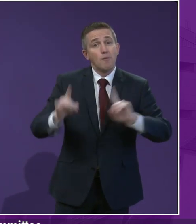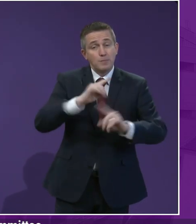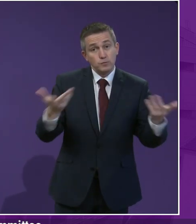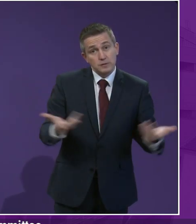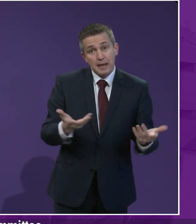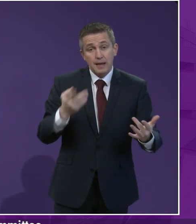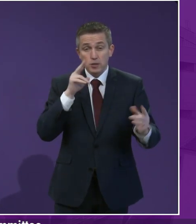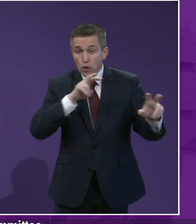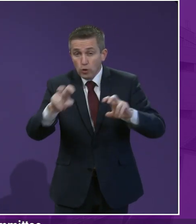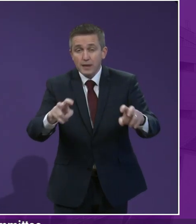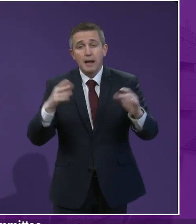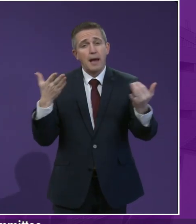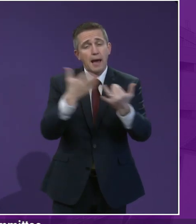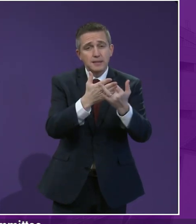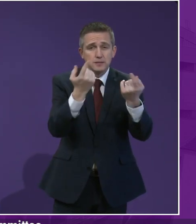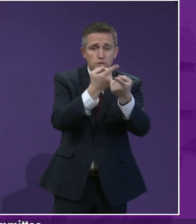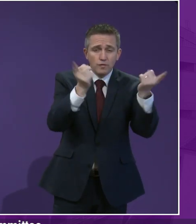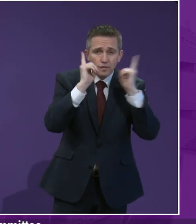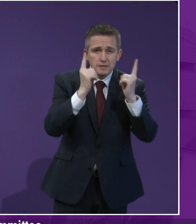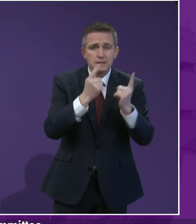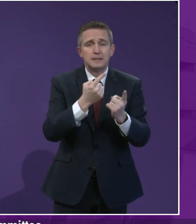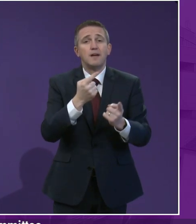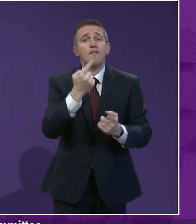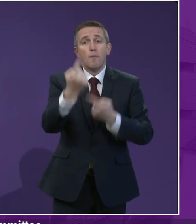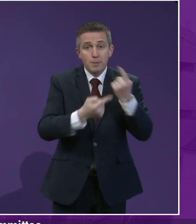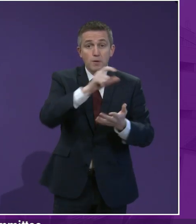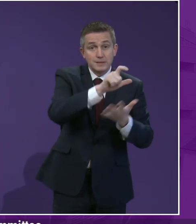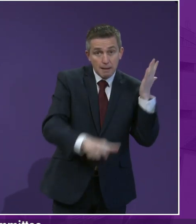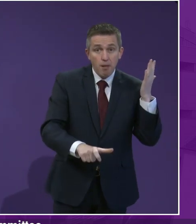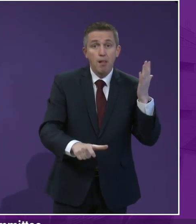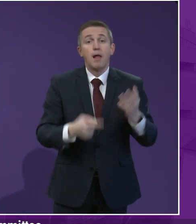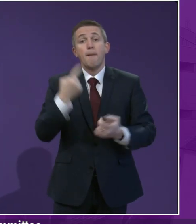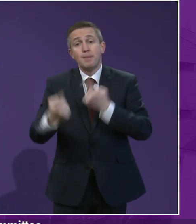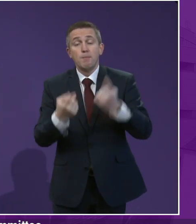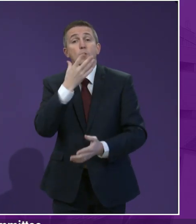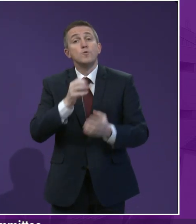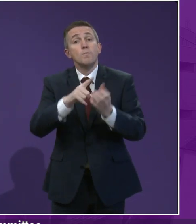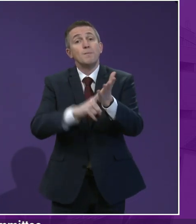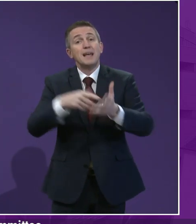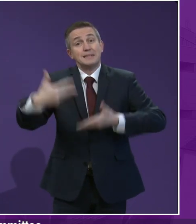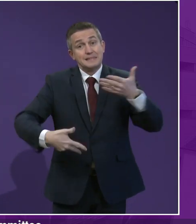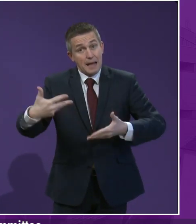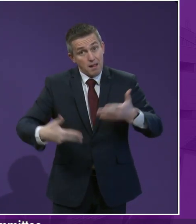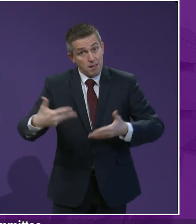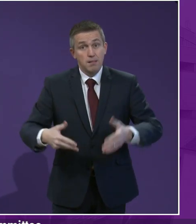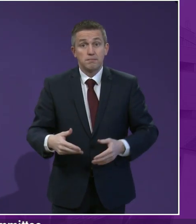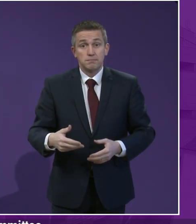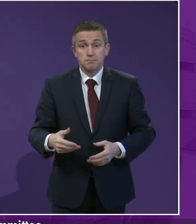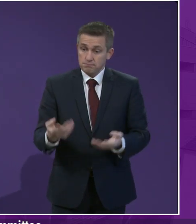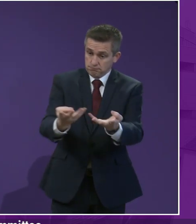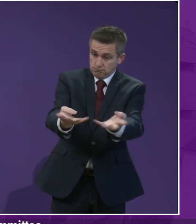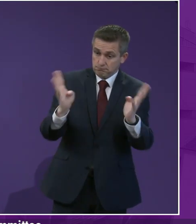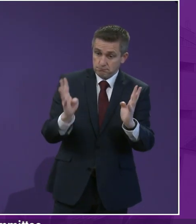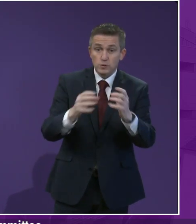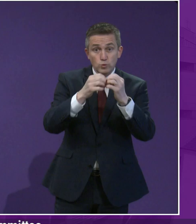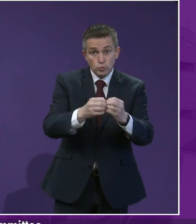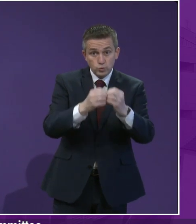with Disabilities. So today's evidence is very topical indeed and timely, because our focus today is